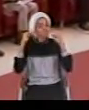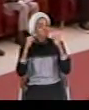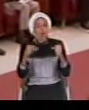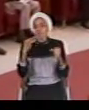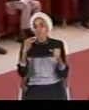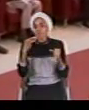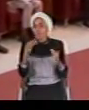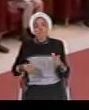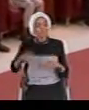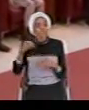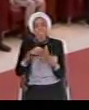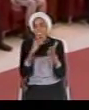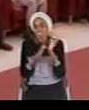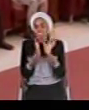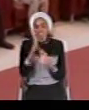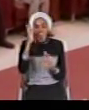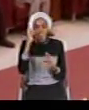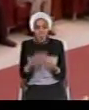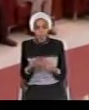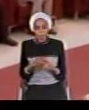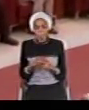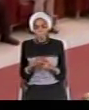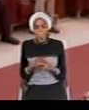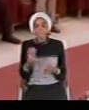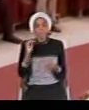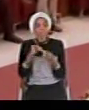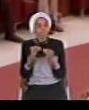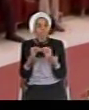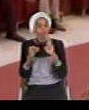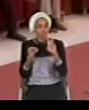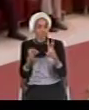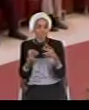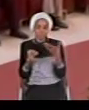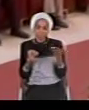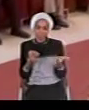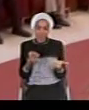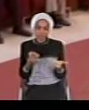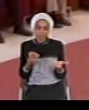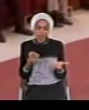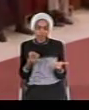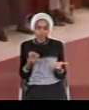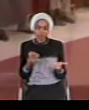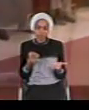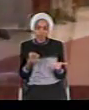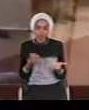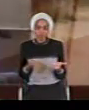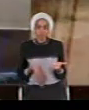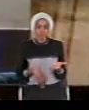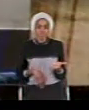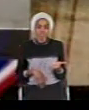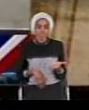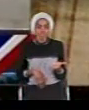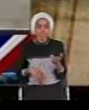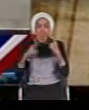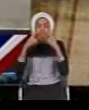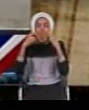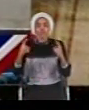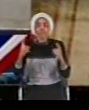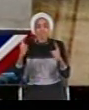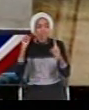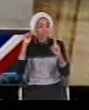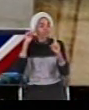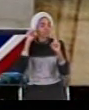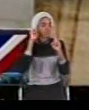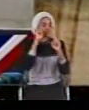Lord in Jesus' name. Look at number two there. Number two there is proclaiming the